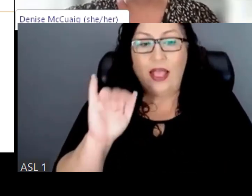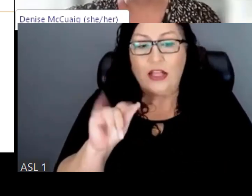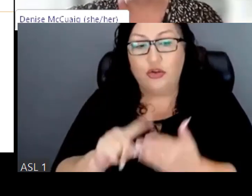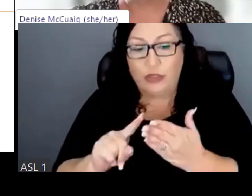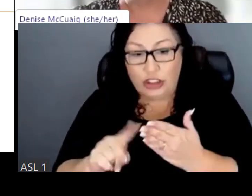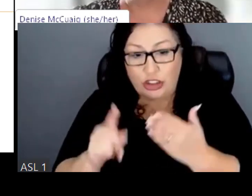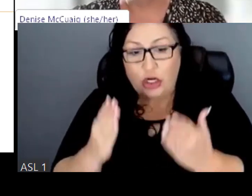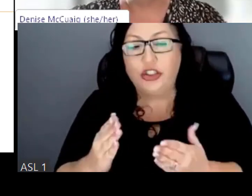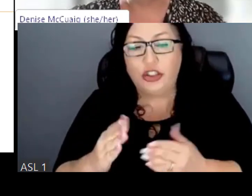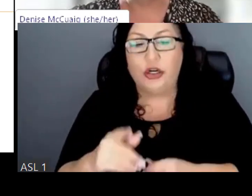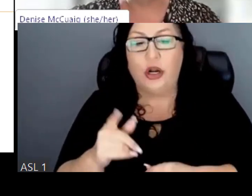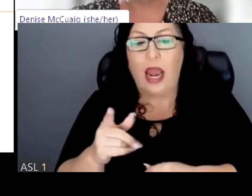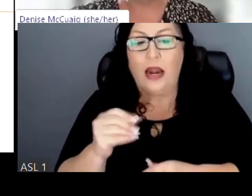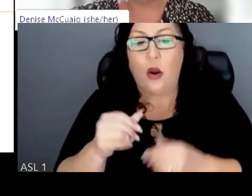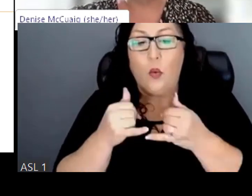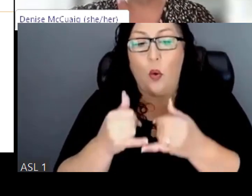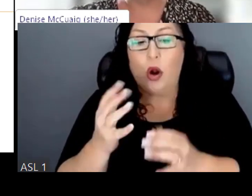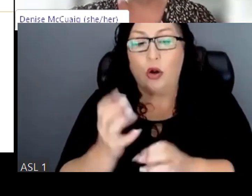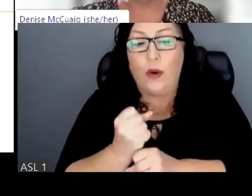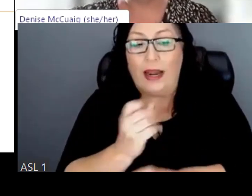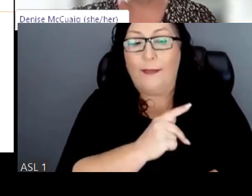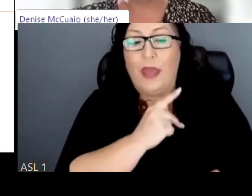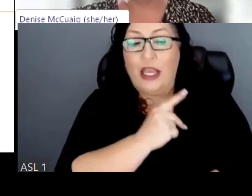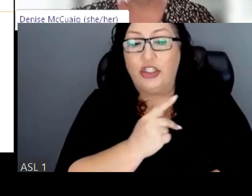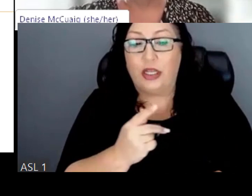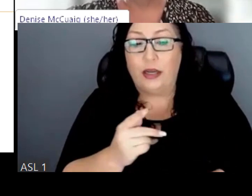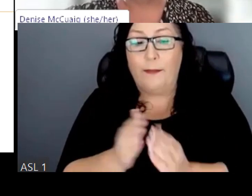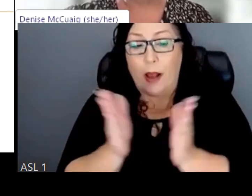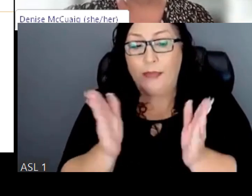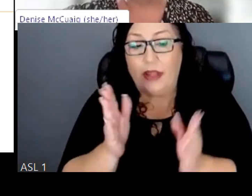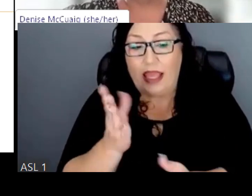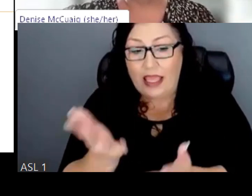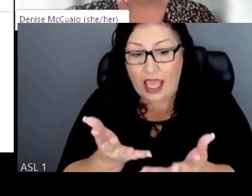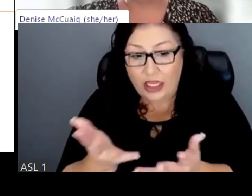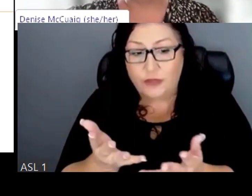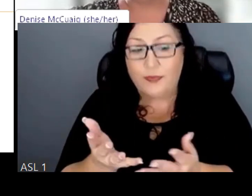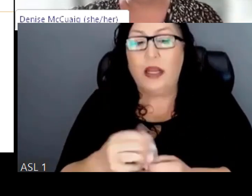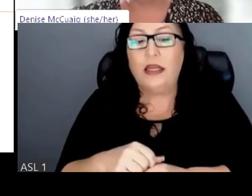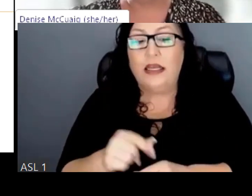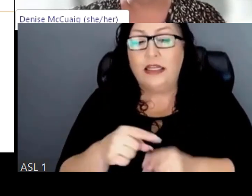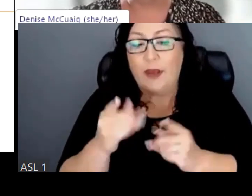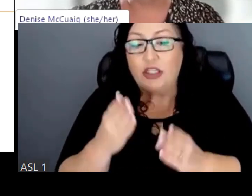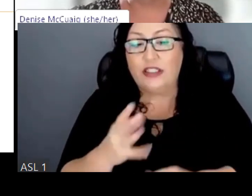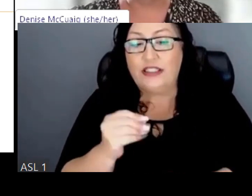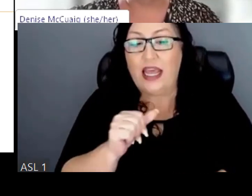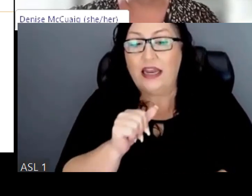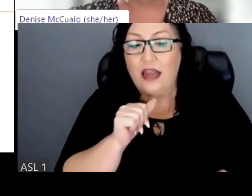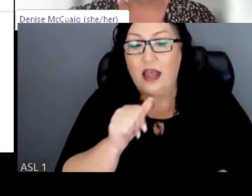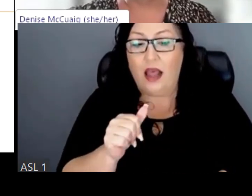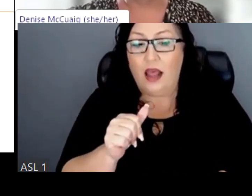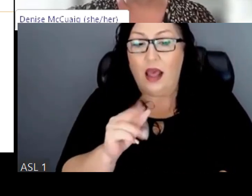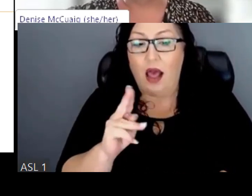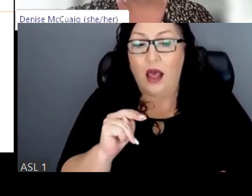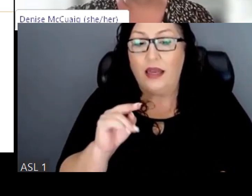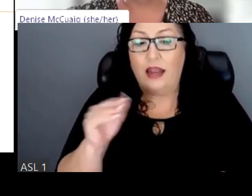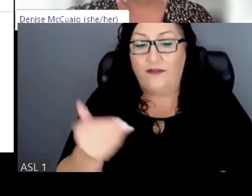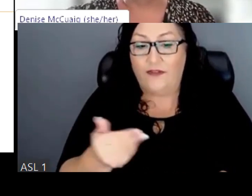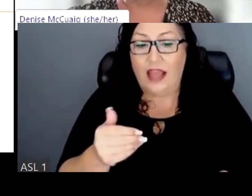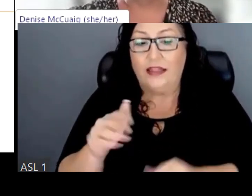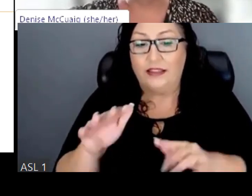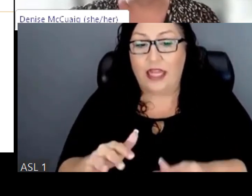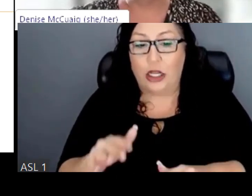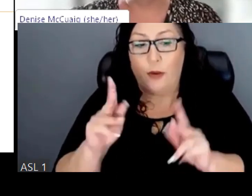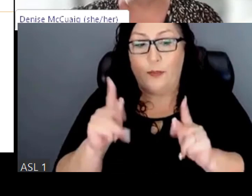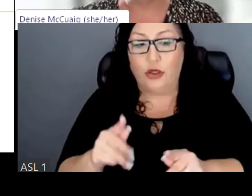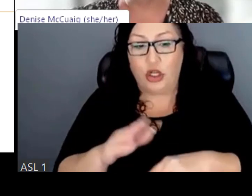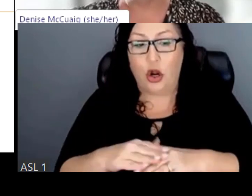researcher, an award-winning patient public engagement specialist, and an uninvited settler person on the shared traditional, ancestral,